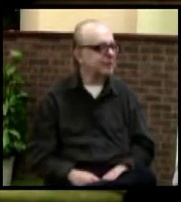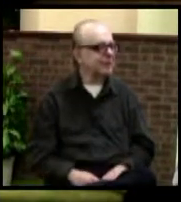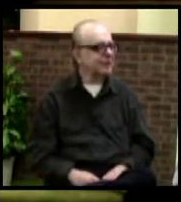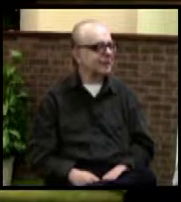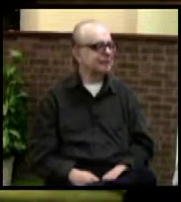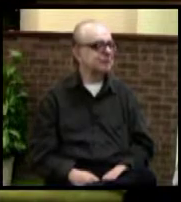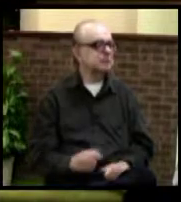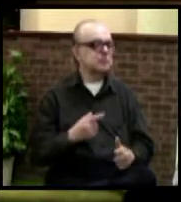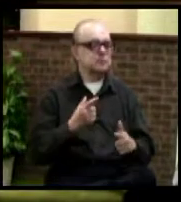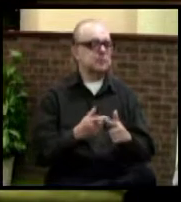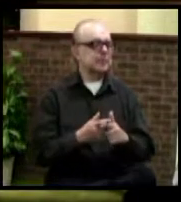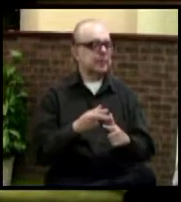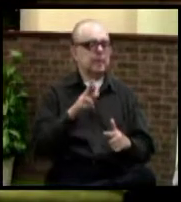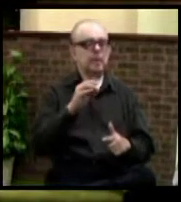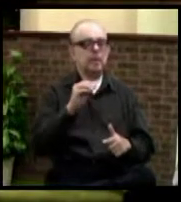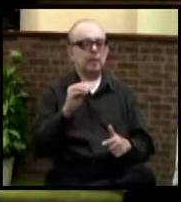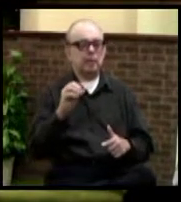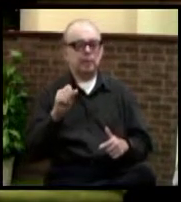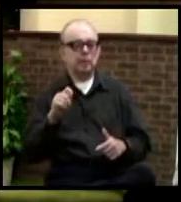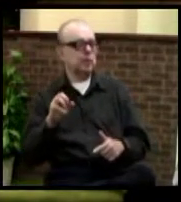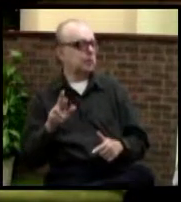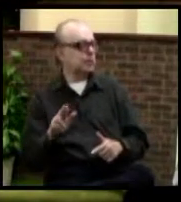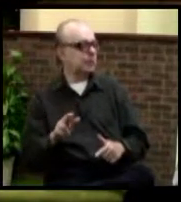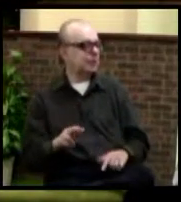And then the rooster came.